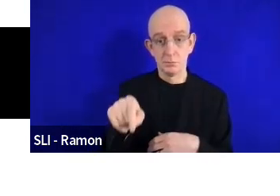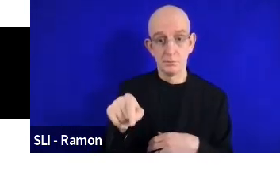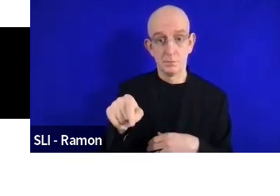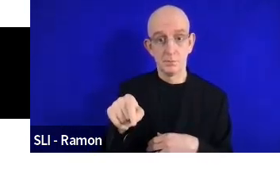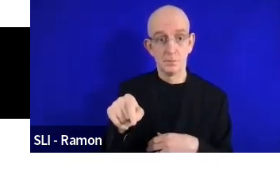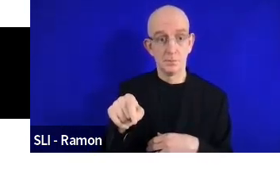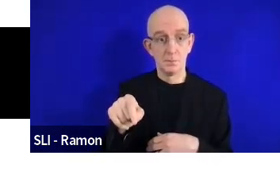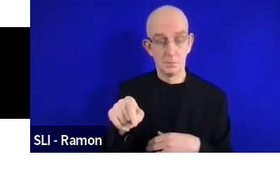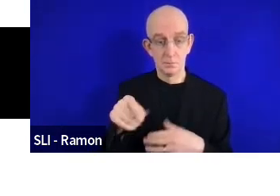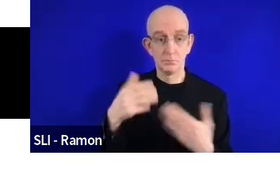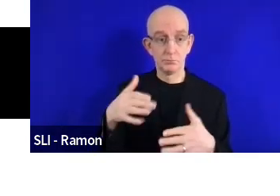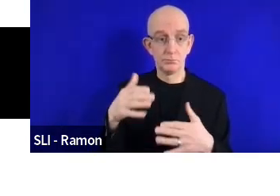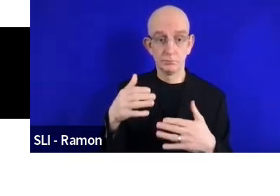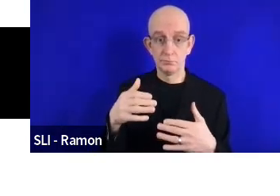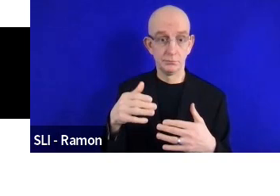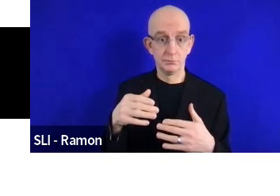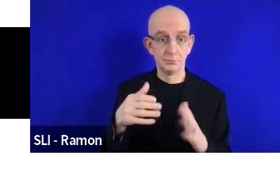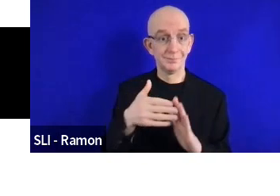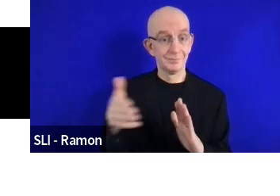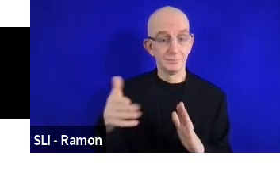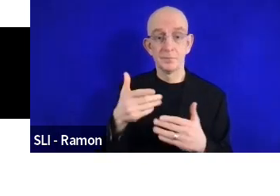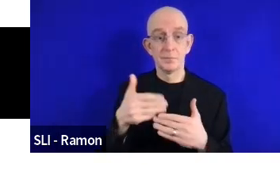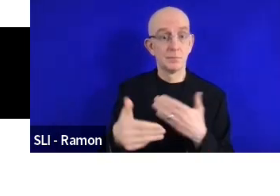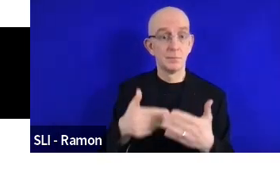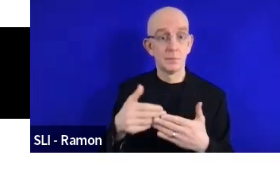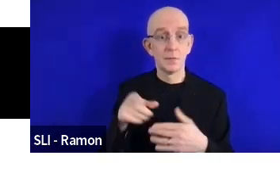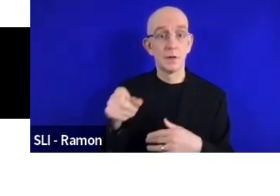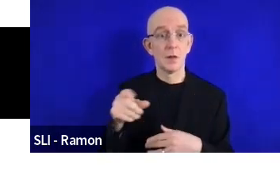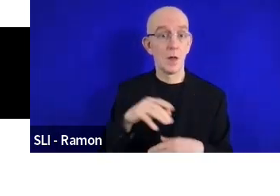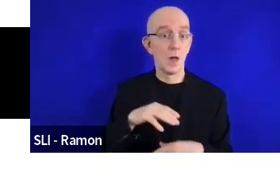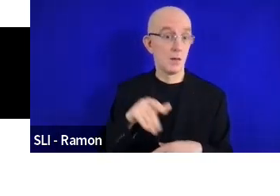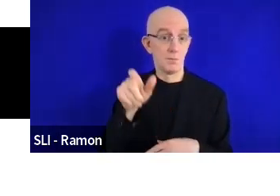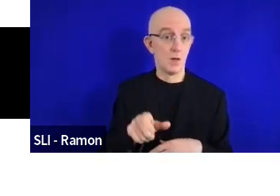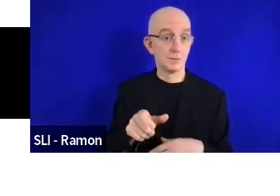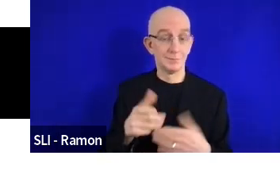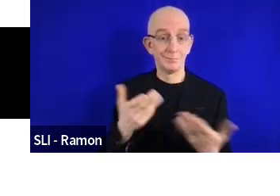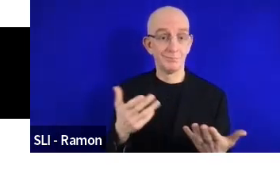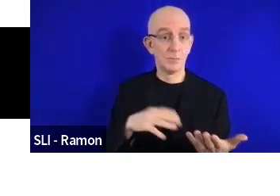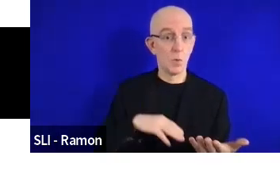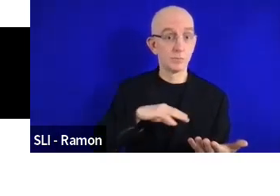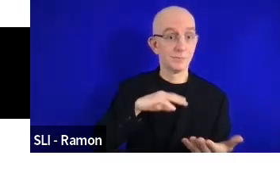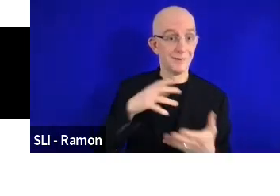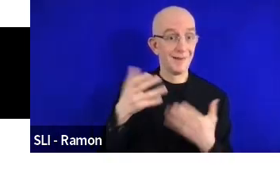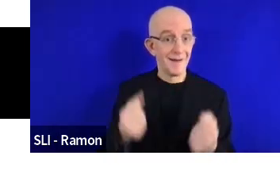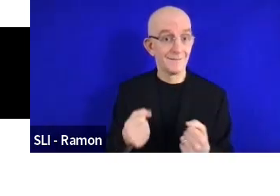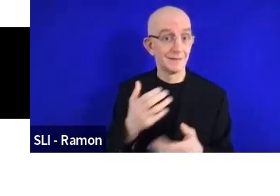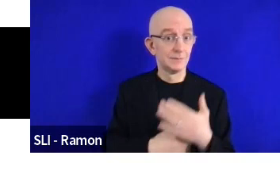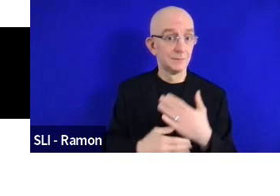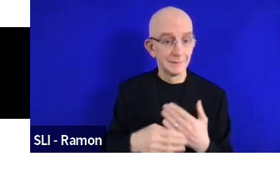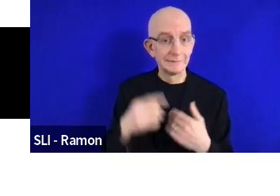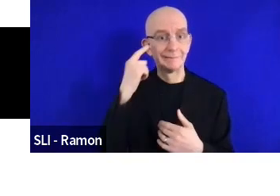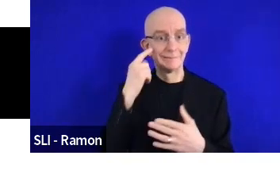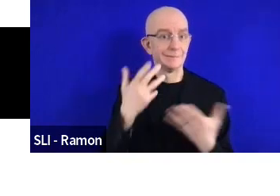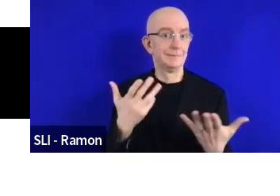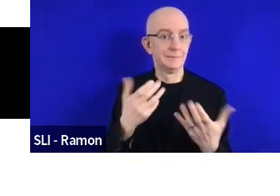with disability are older people, this number is not available because of a lack of